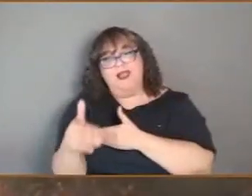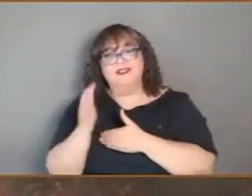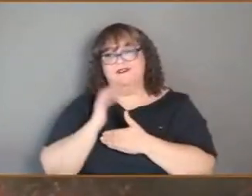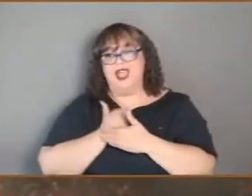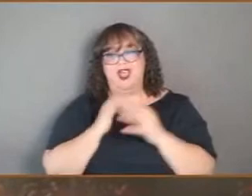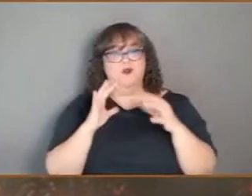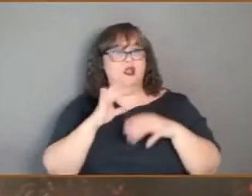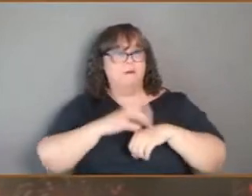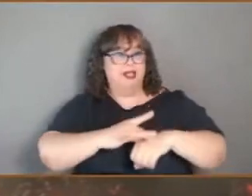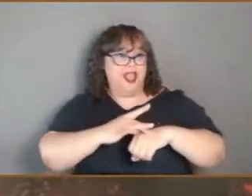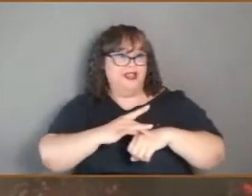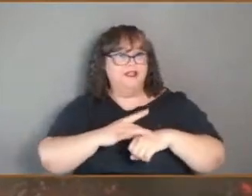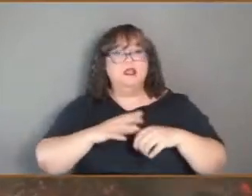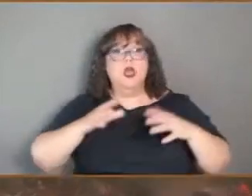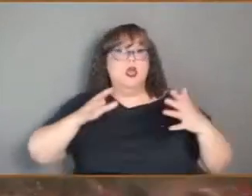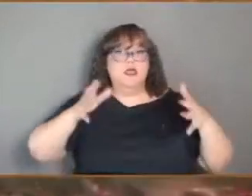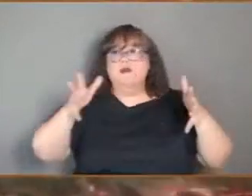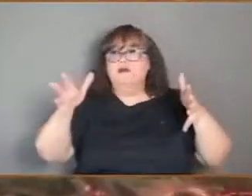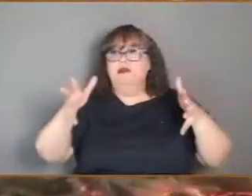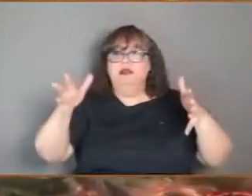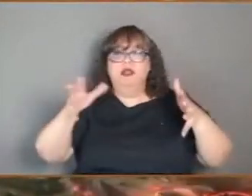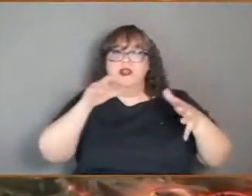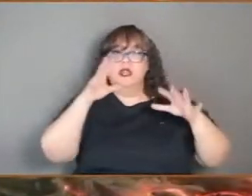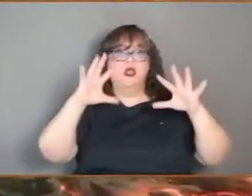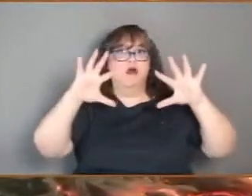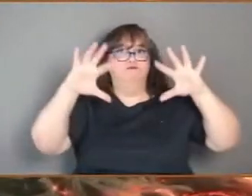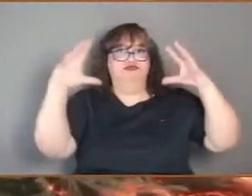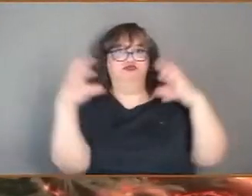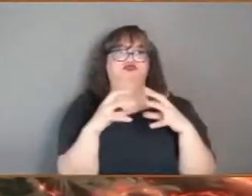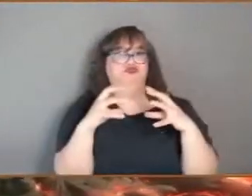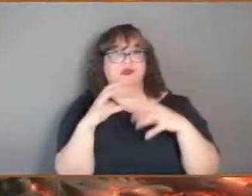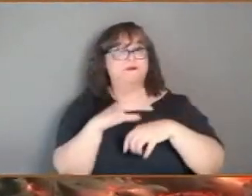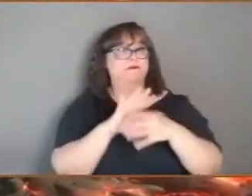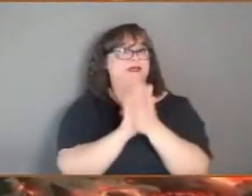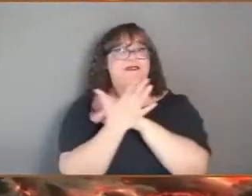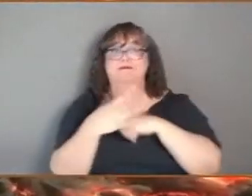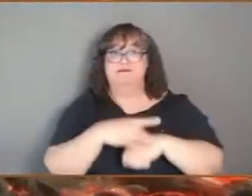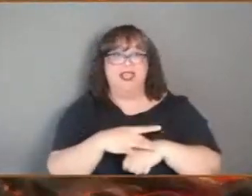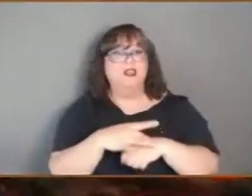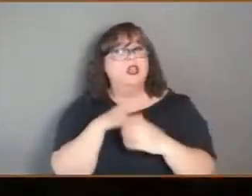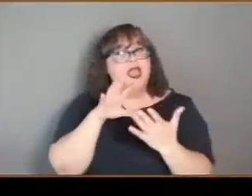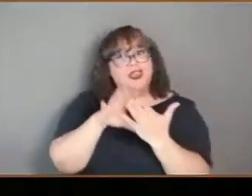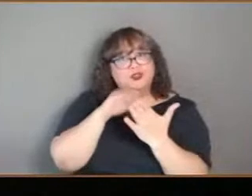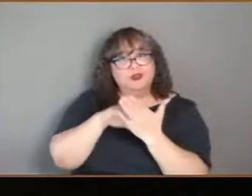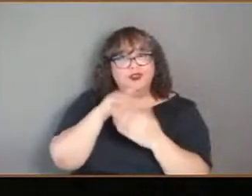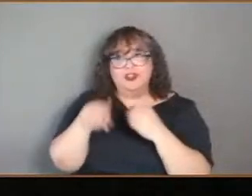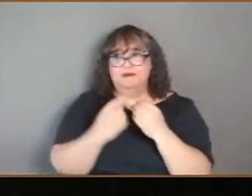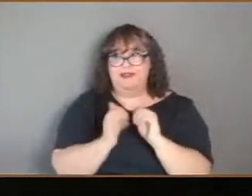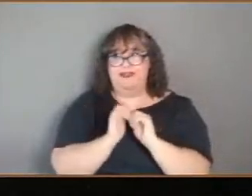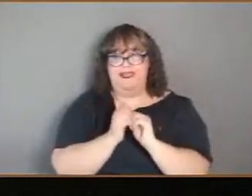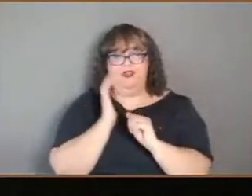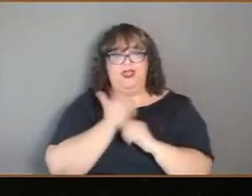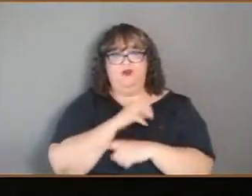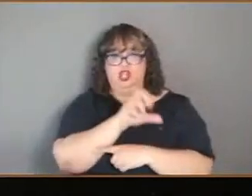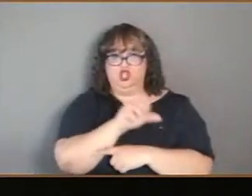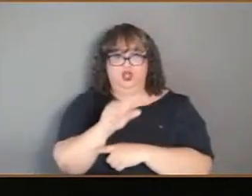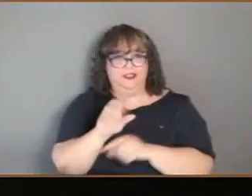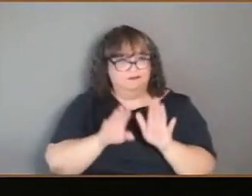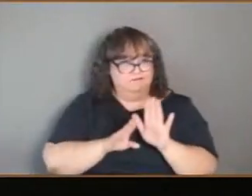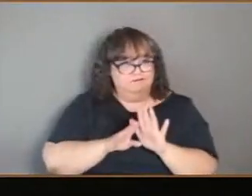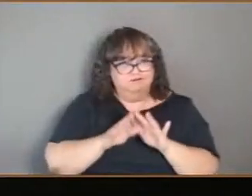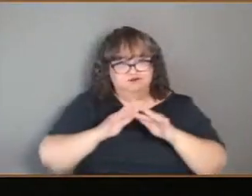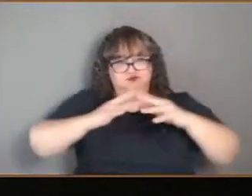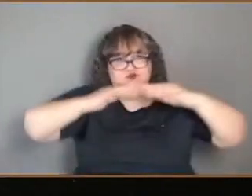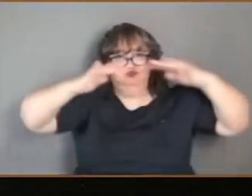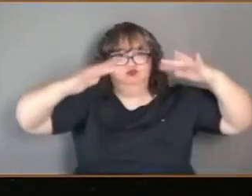get accumulated into the planets, to really learn about the evolution of our solar system. Early in the solar system, the